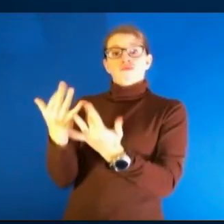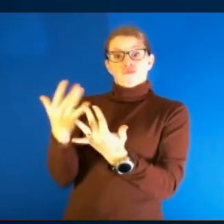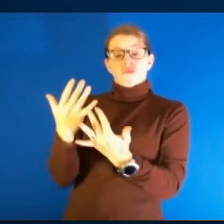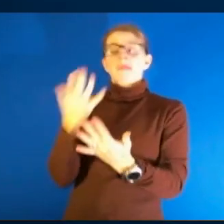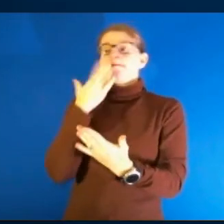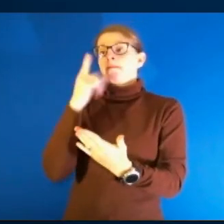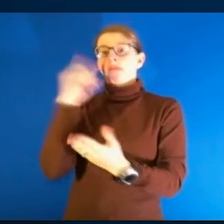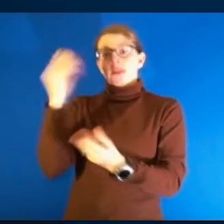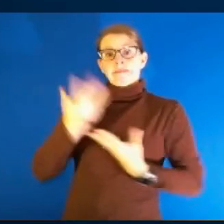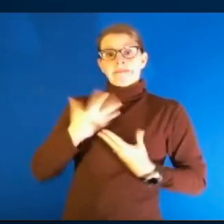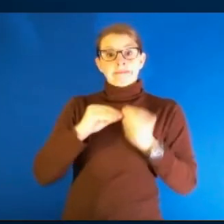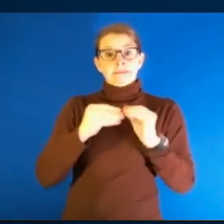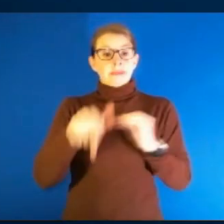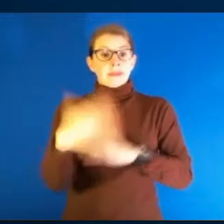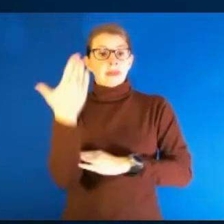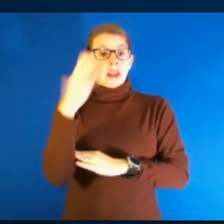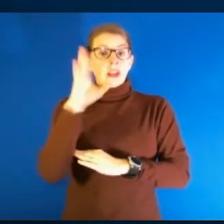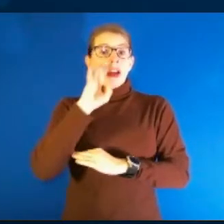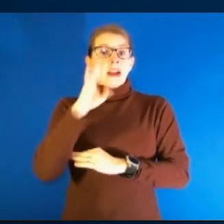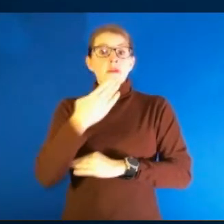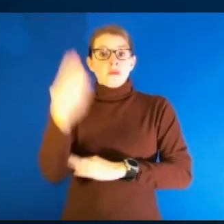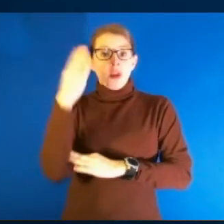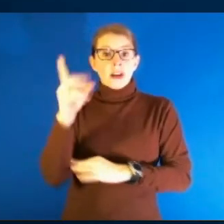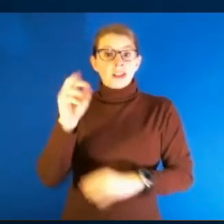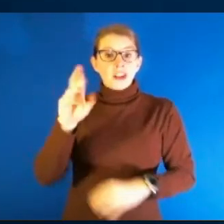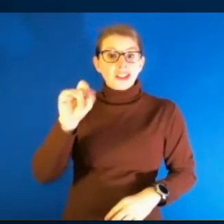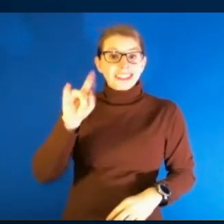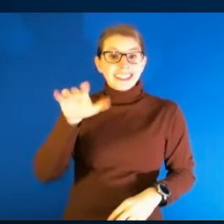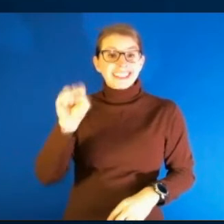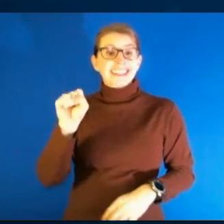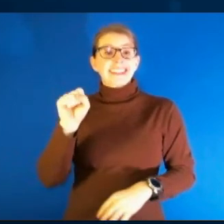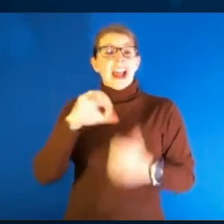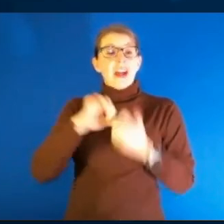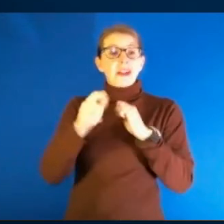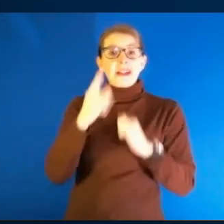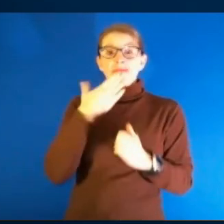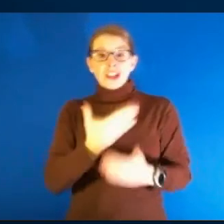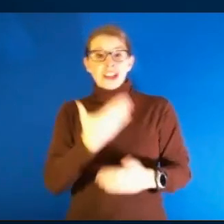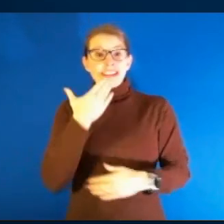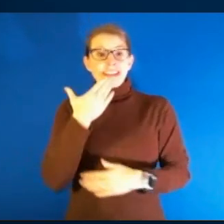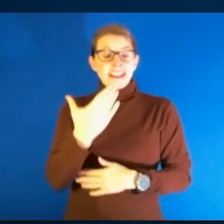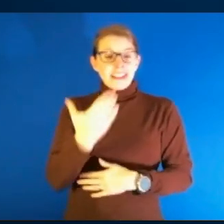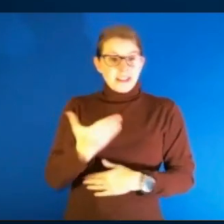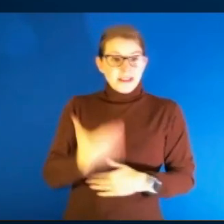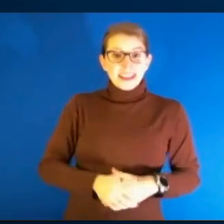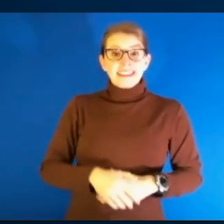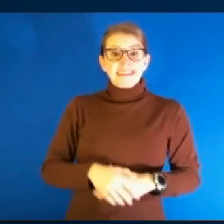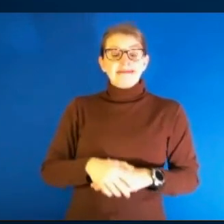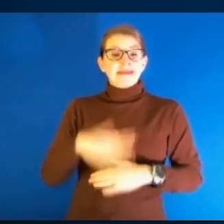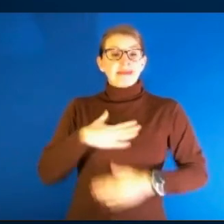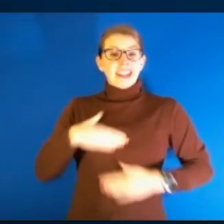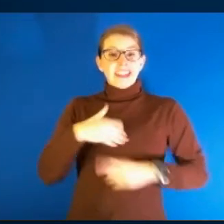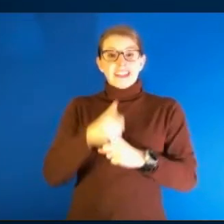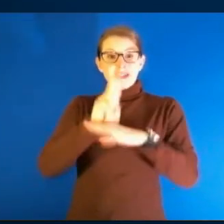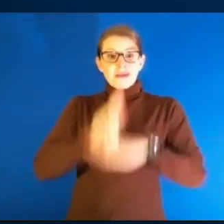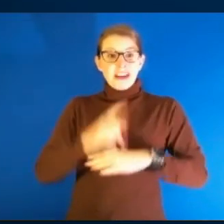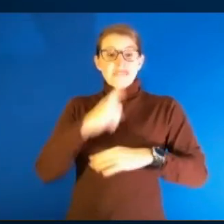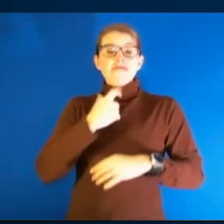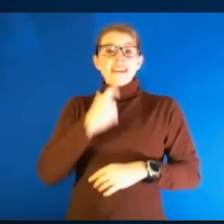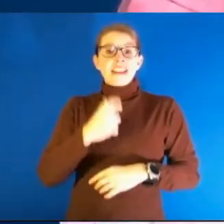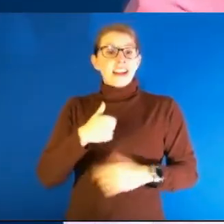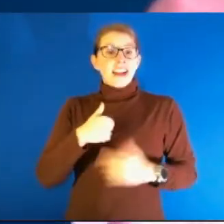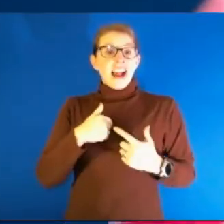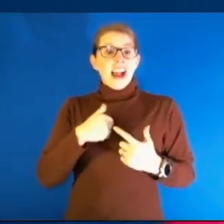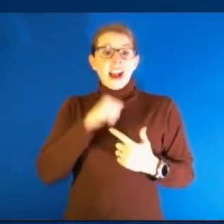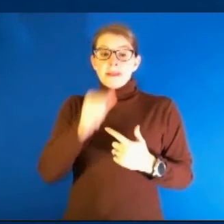morning, Dr. Stites. How are you? Good morning. I'm good, thank you. Good. Thank you for wearing your red. We appreciate it. Hey, I want to show you something. I've not stopped